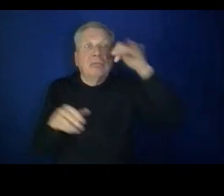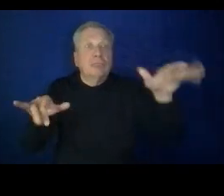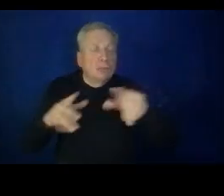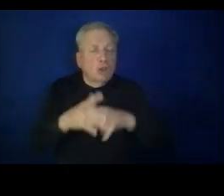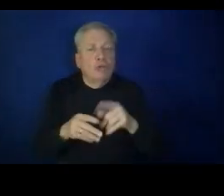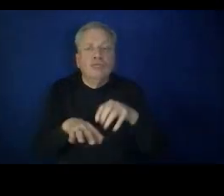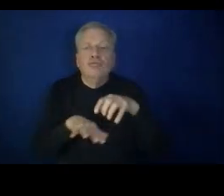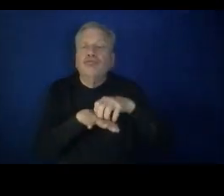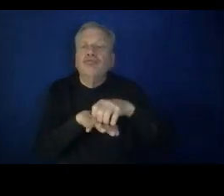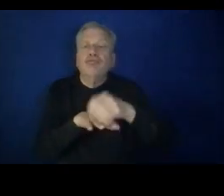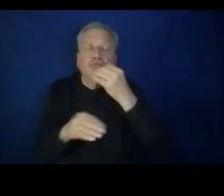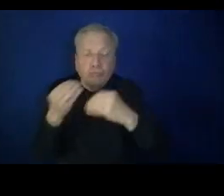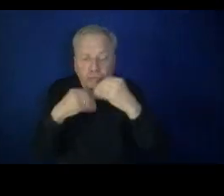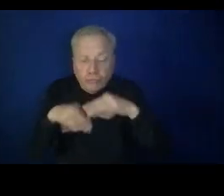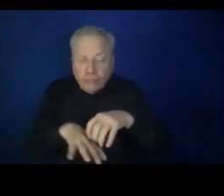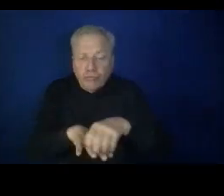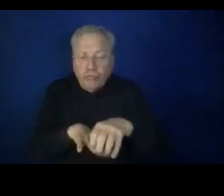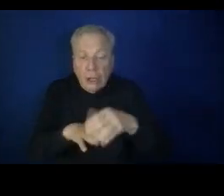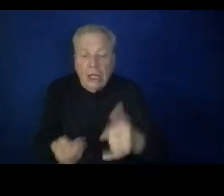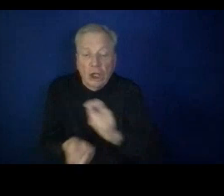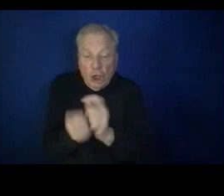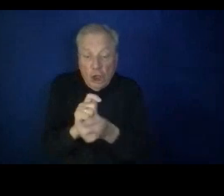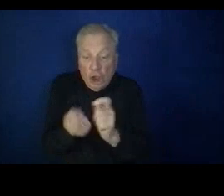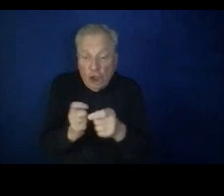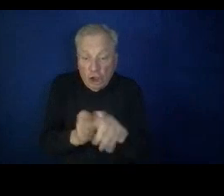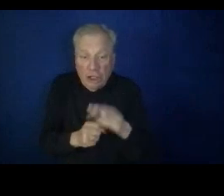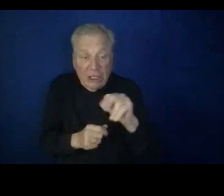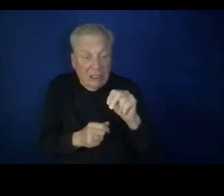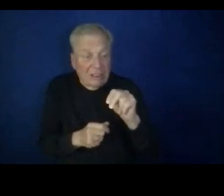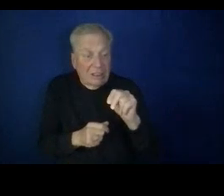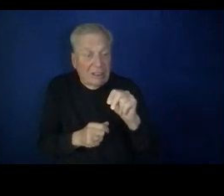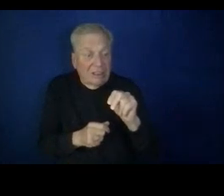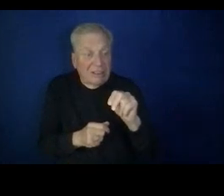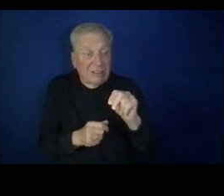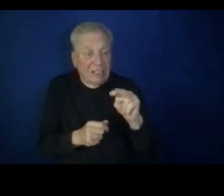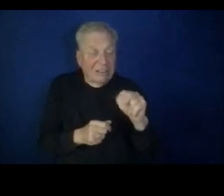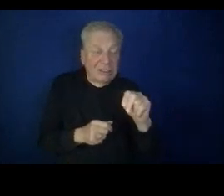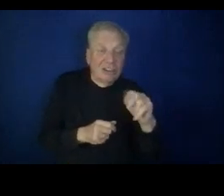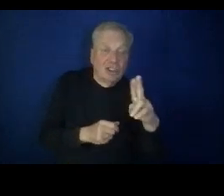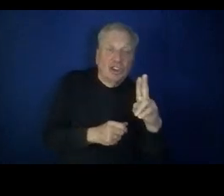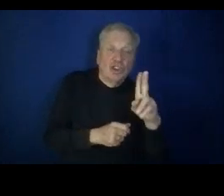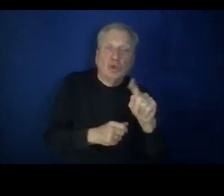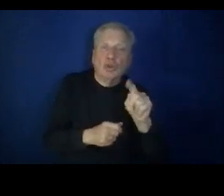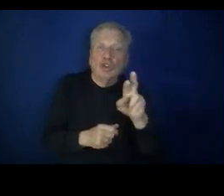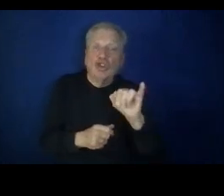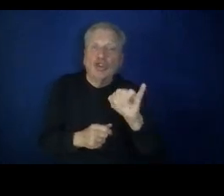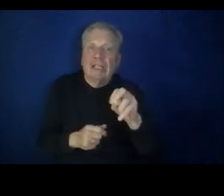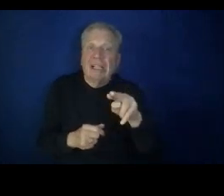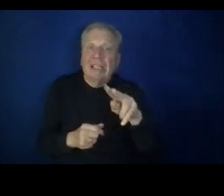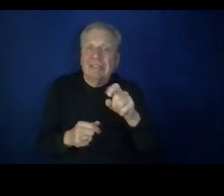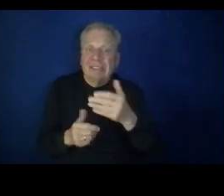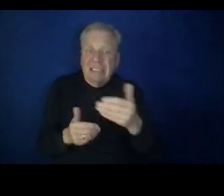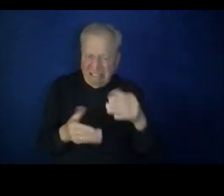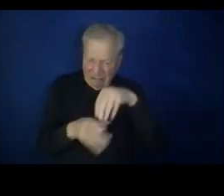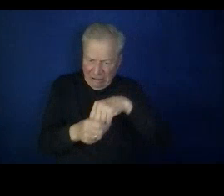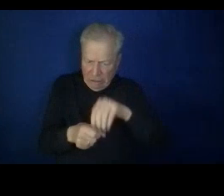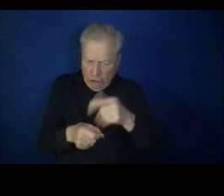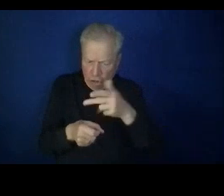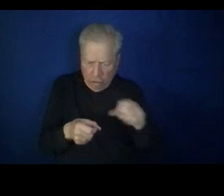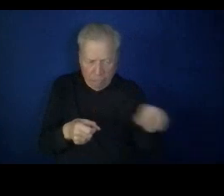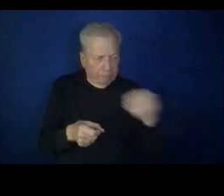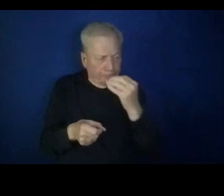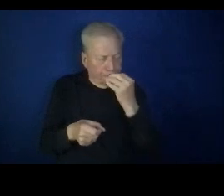they turn a lot of nitrogen, which is protein to an herbivore that's sitting in the grass. They eat it, they